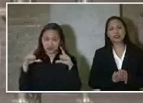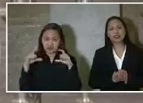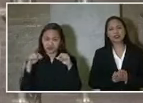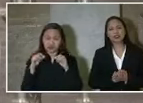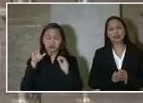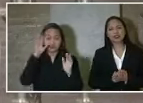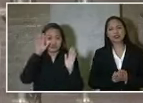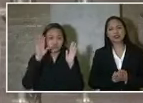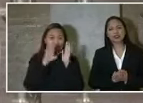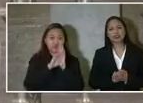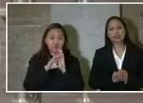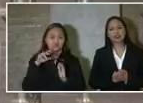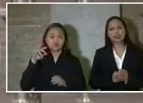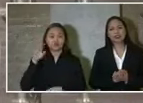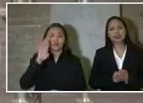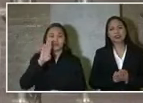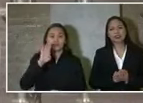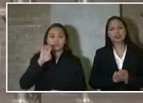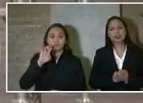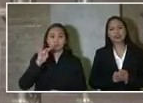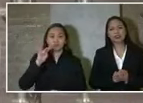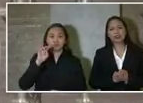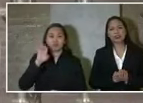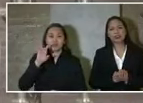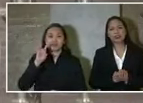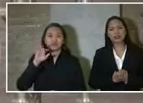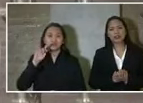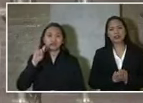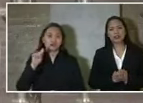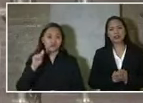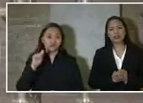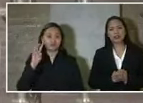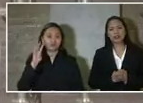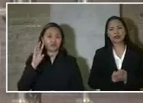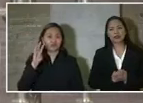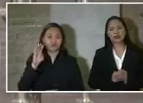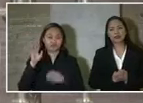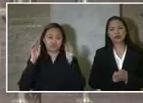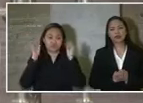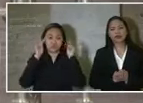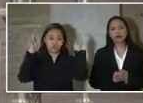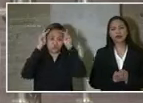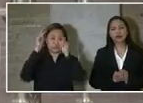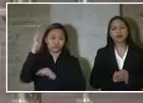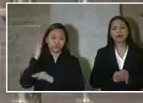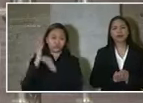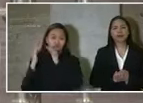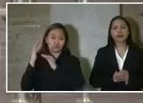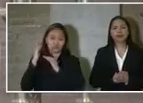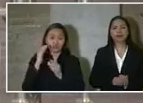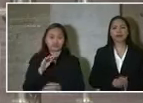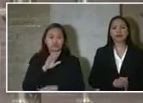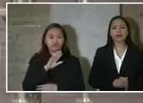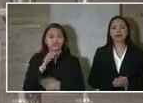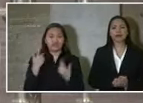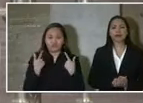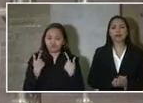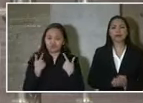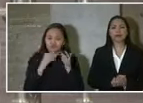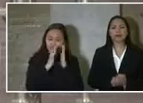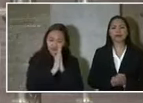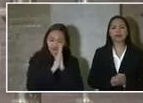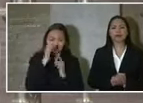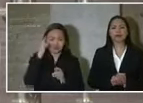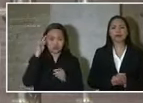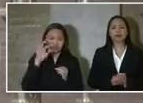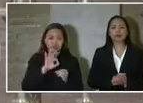Emeritus Benedict XVI. And at the back of the prayer card is a prayer for the soul of